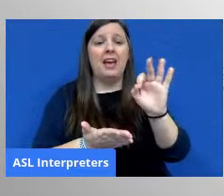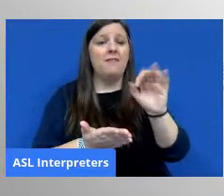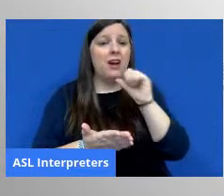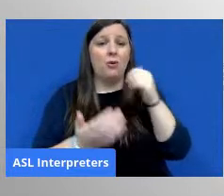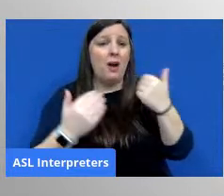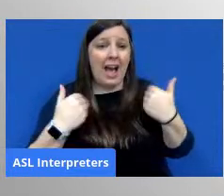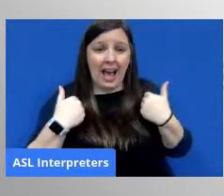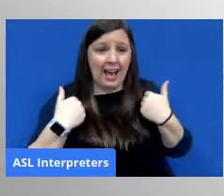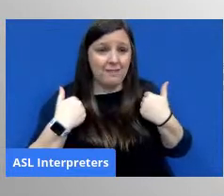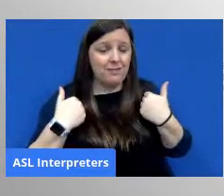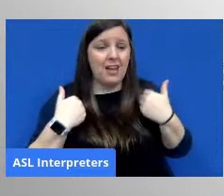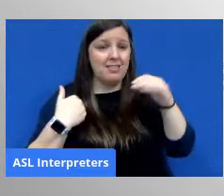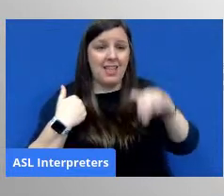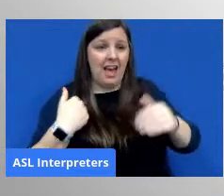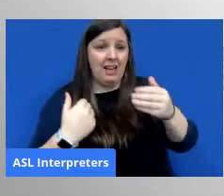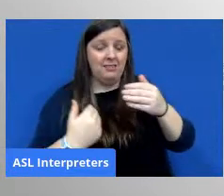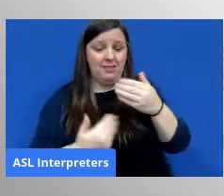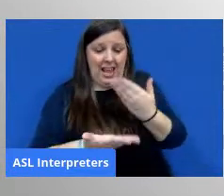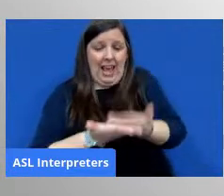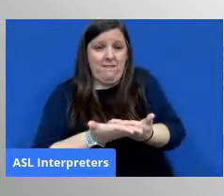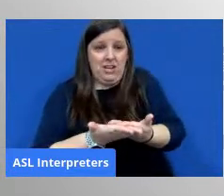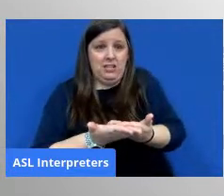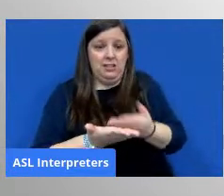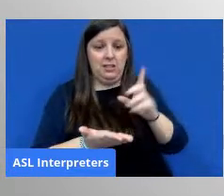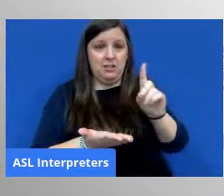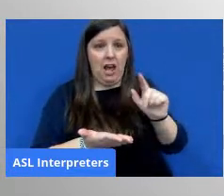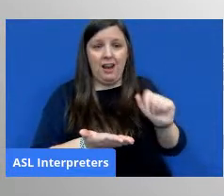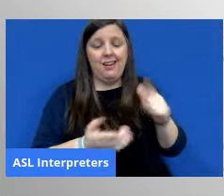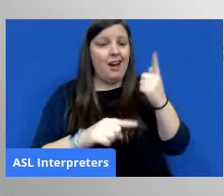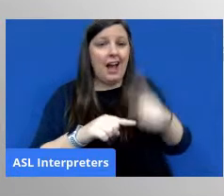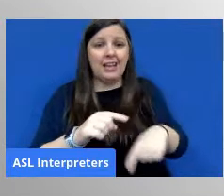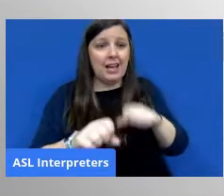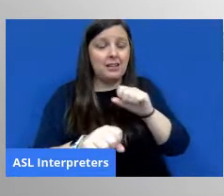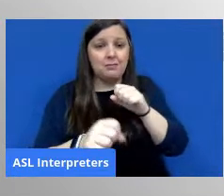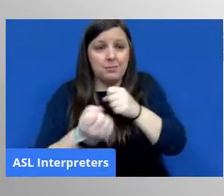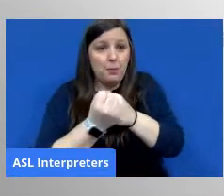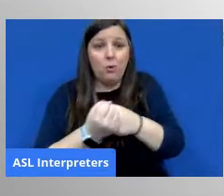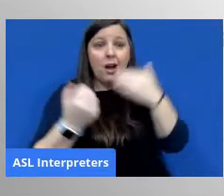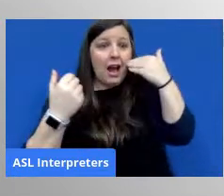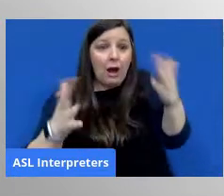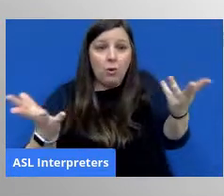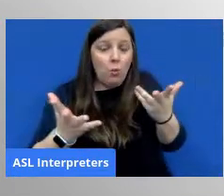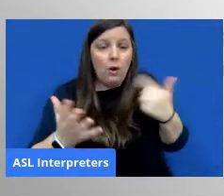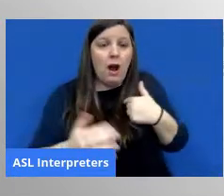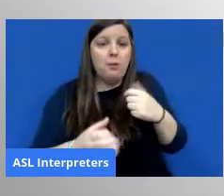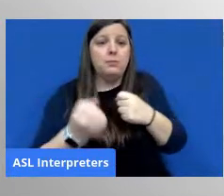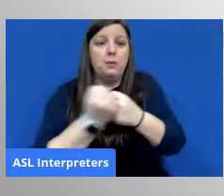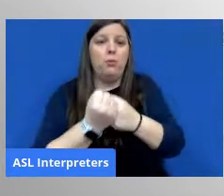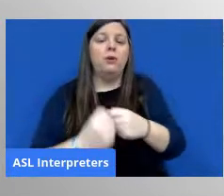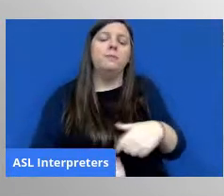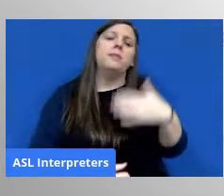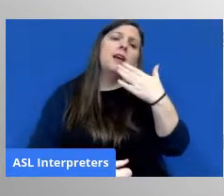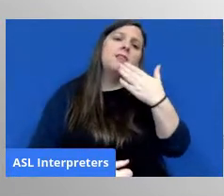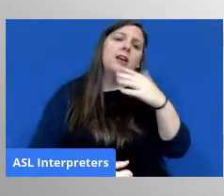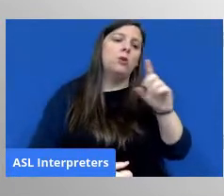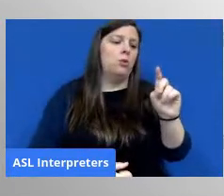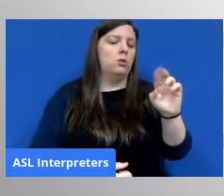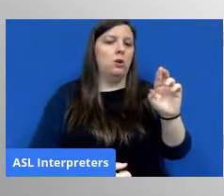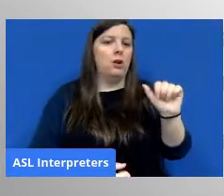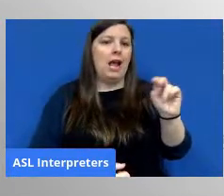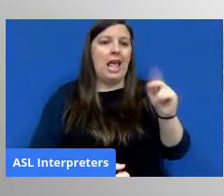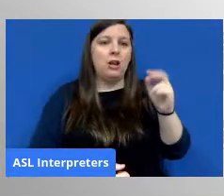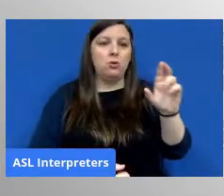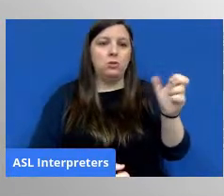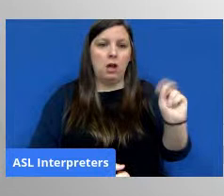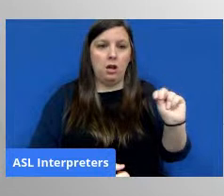because I don't know what I'm supporting. Thank you, Dr. Anderson. If I'm not mistaken, and I don't,